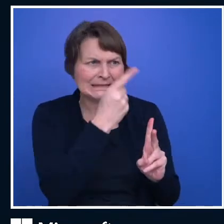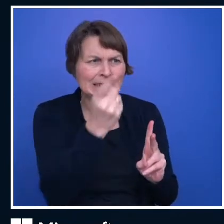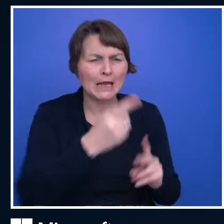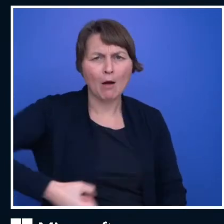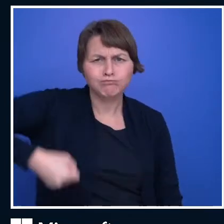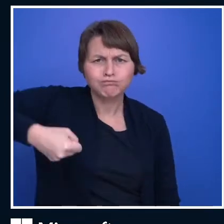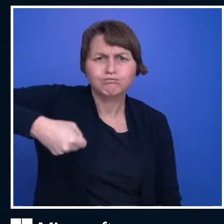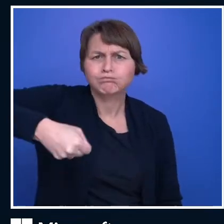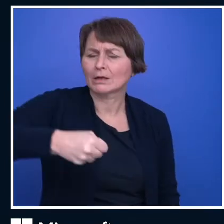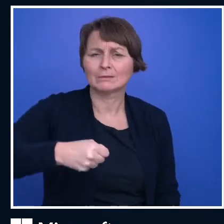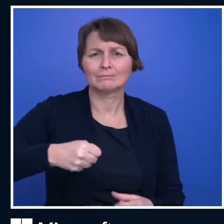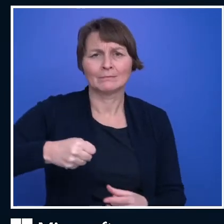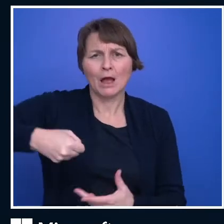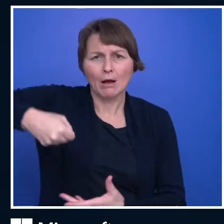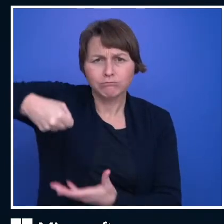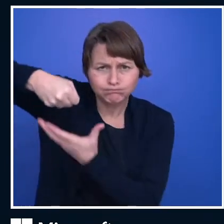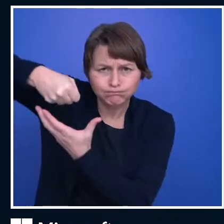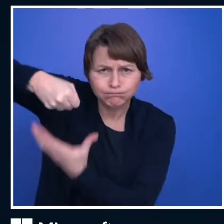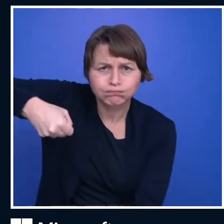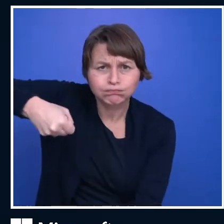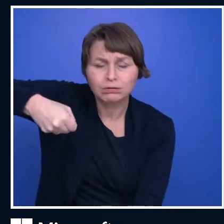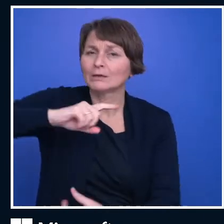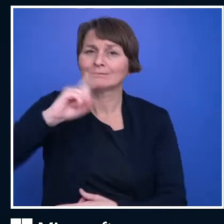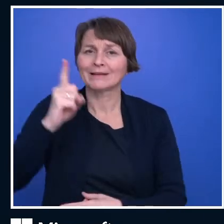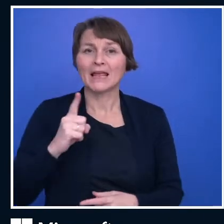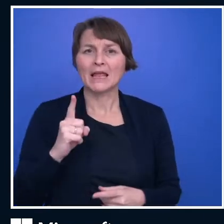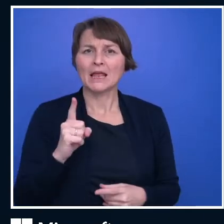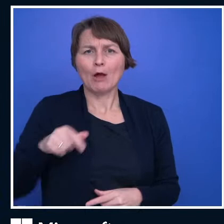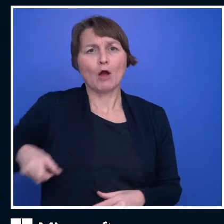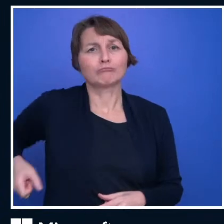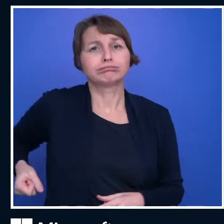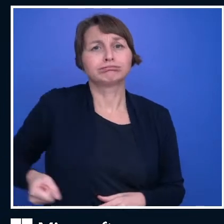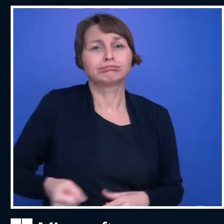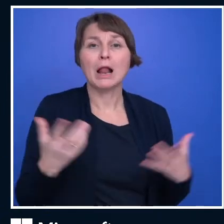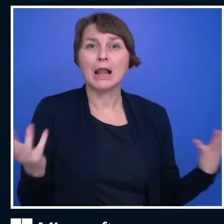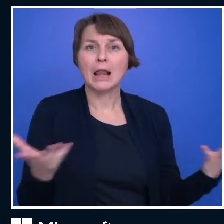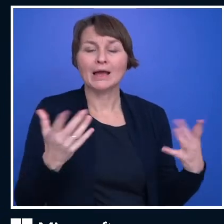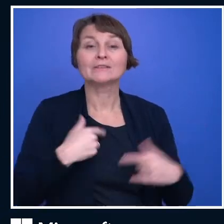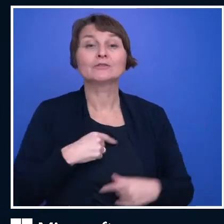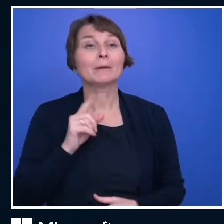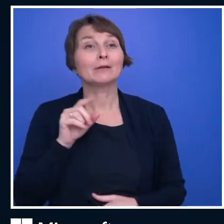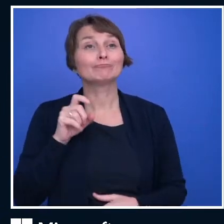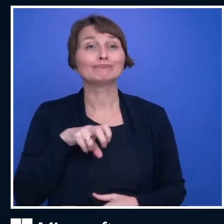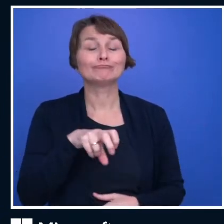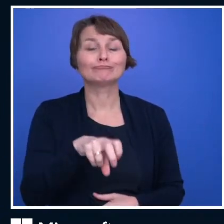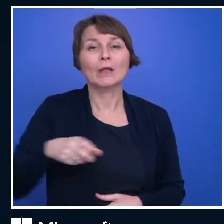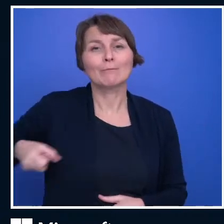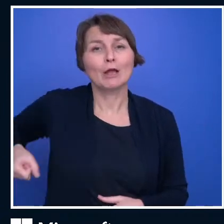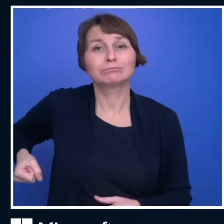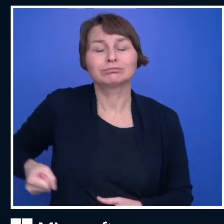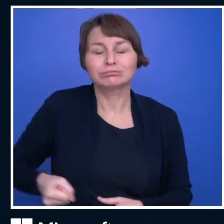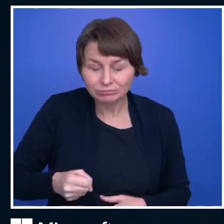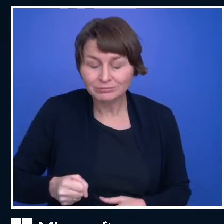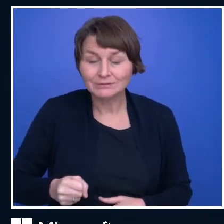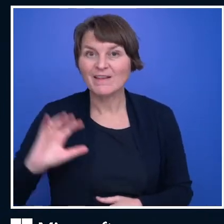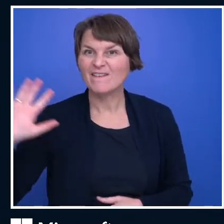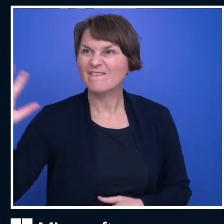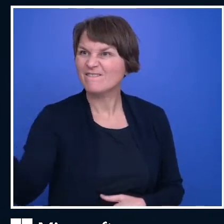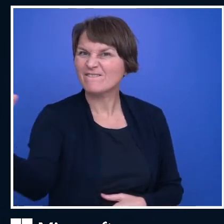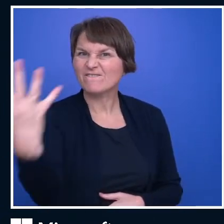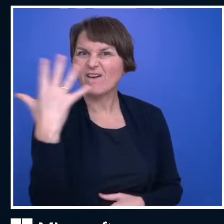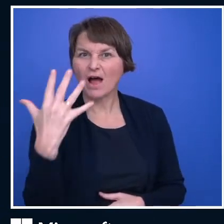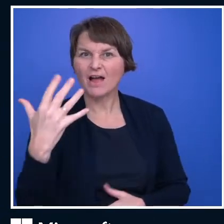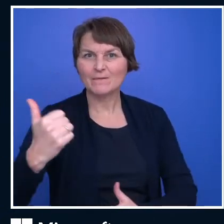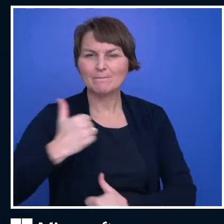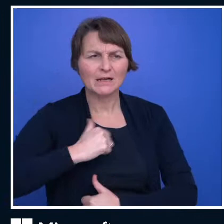all of a sudden, 5 military police surrounded me. They questioned me for 20 minutes. The